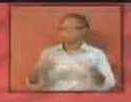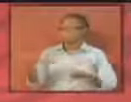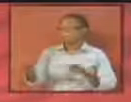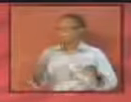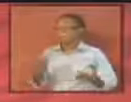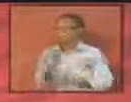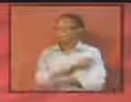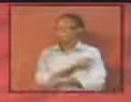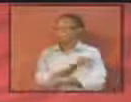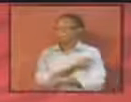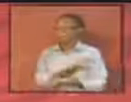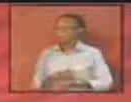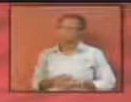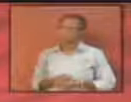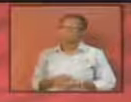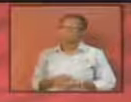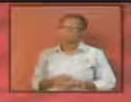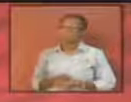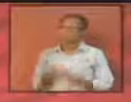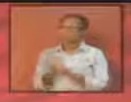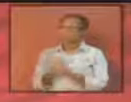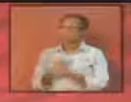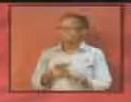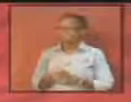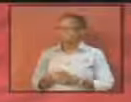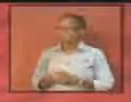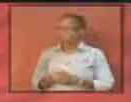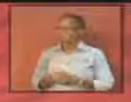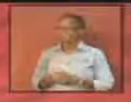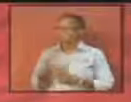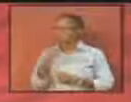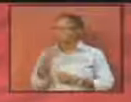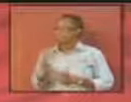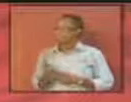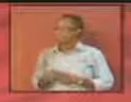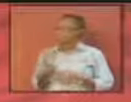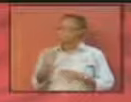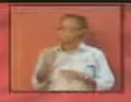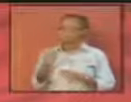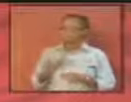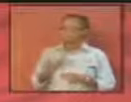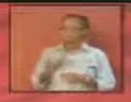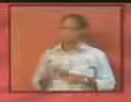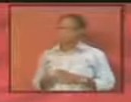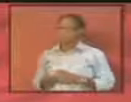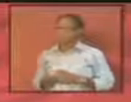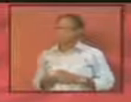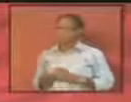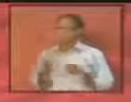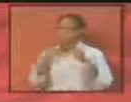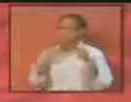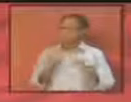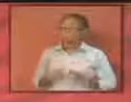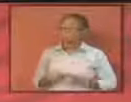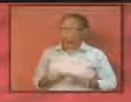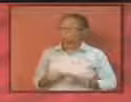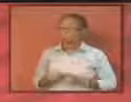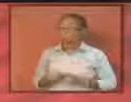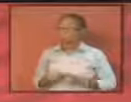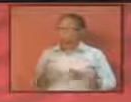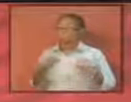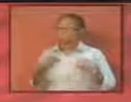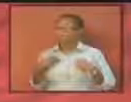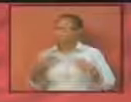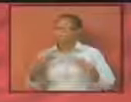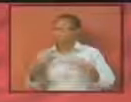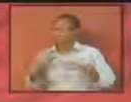the samples, they come blind, which is normal for a sort of diagnostic procedure. Well, not diagnostic, but for a type of screening procedure.